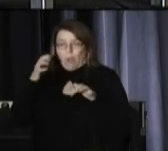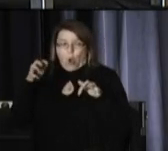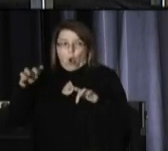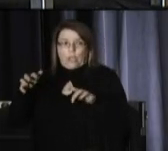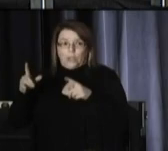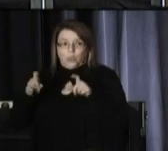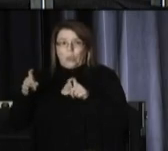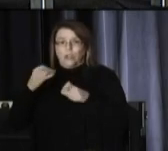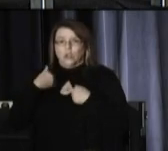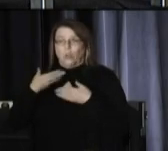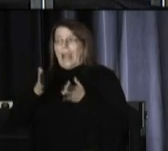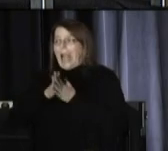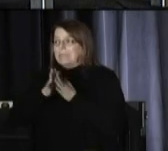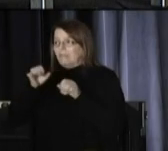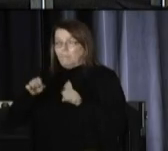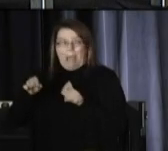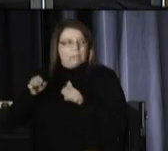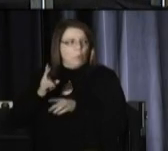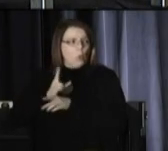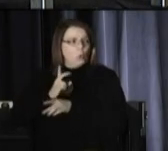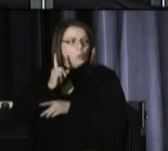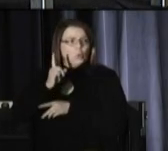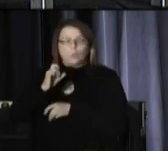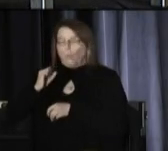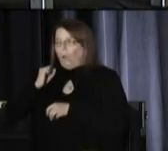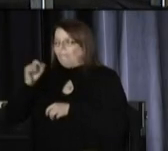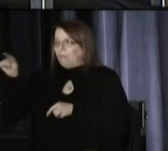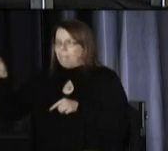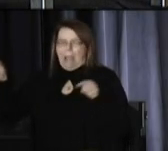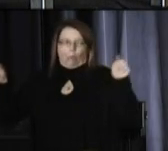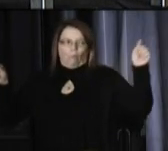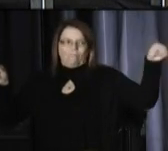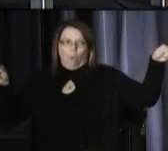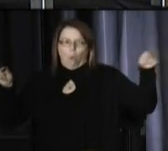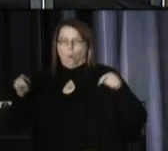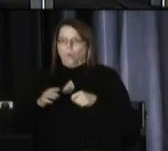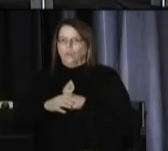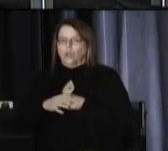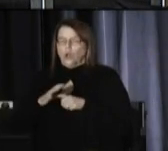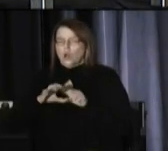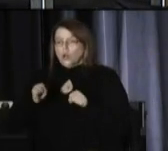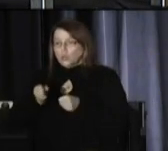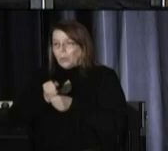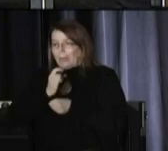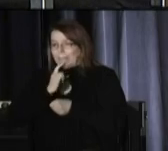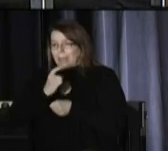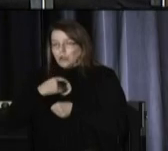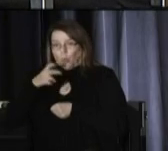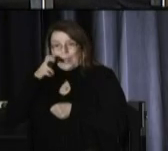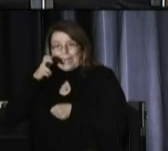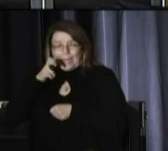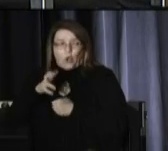if possible, that you use one of the microphones there, just so we can make sure that we hear you.